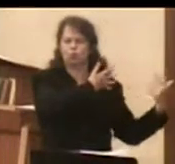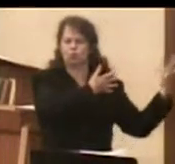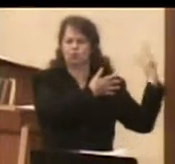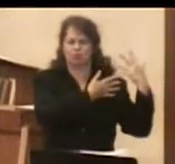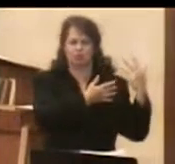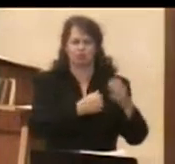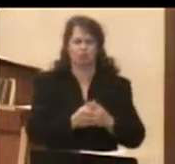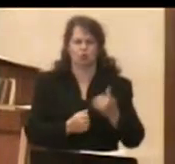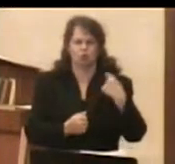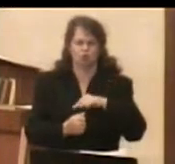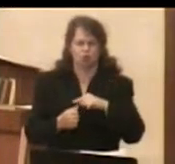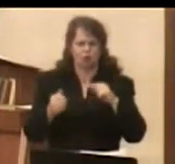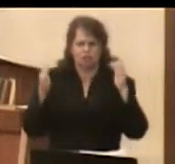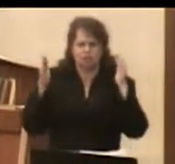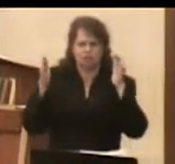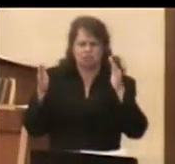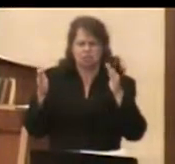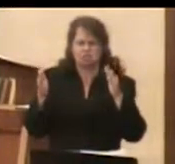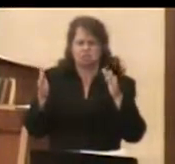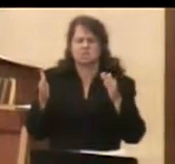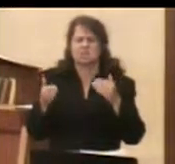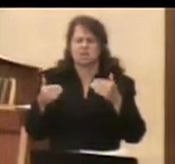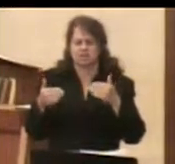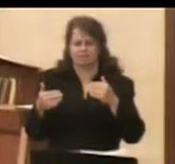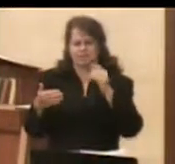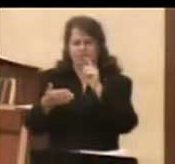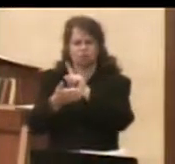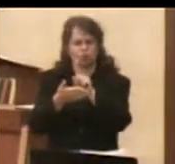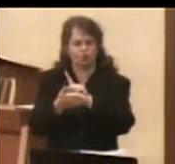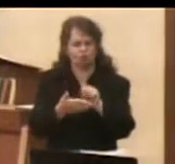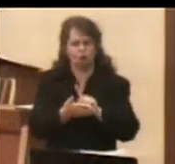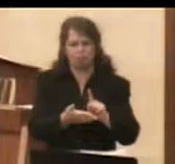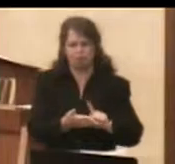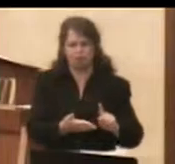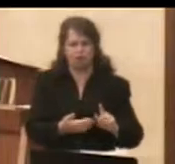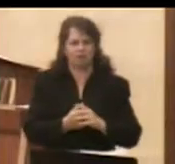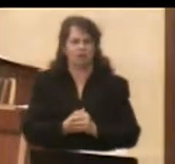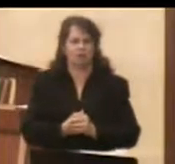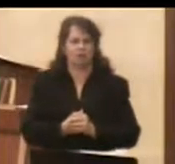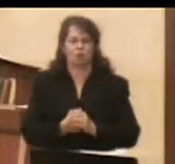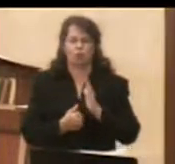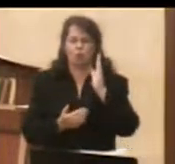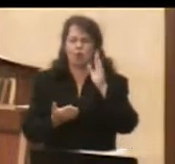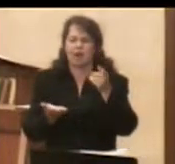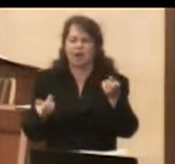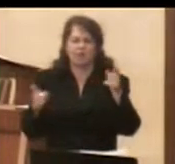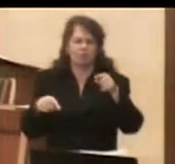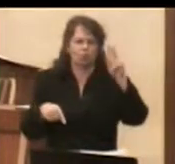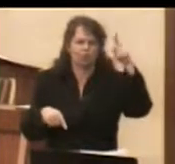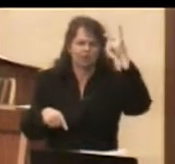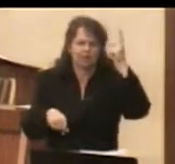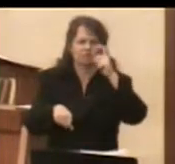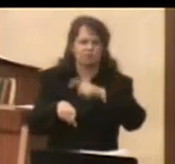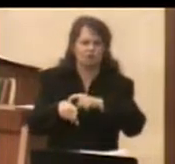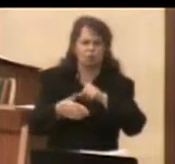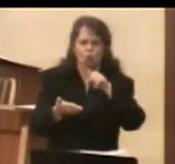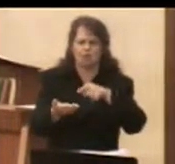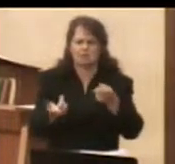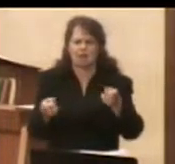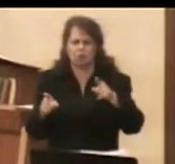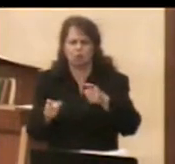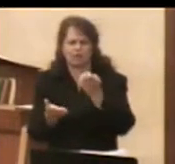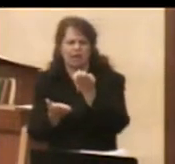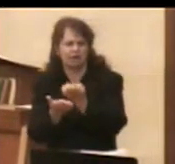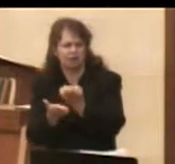be attentive in these coming weeks to what is happening in the political scene of the time, what is happening with the economical scene,